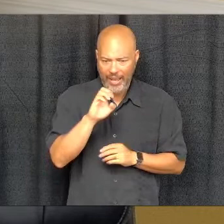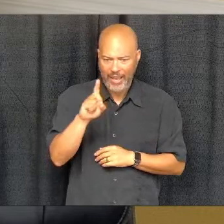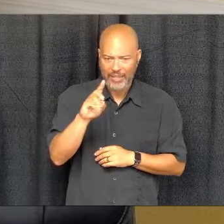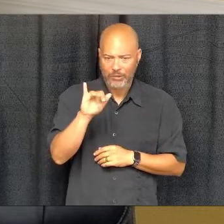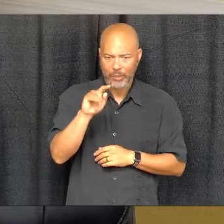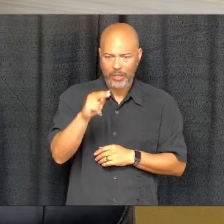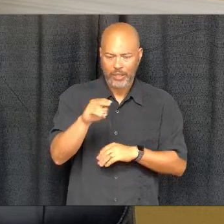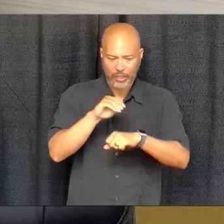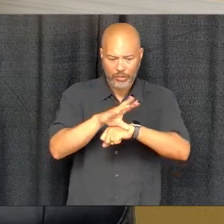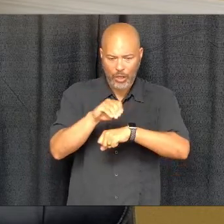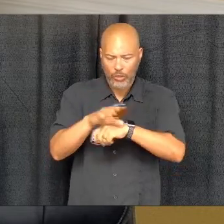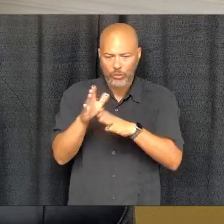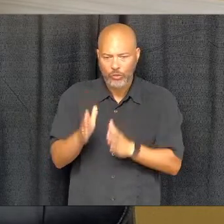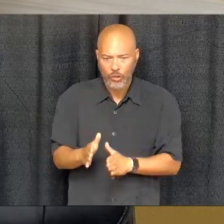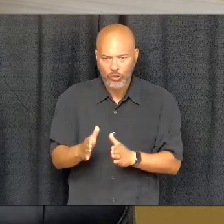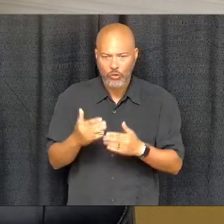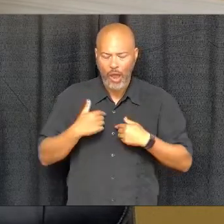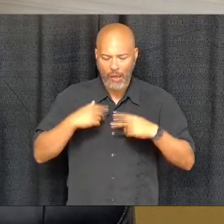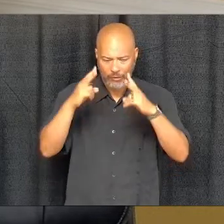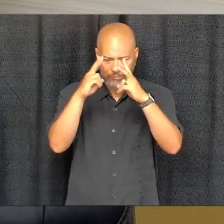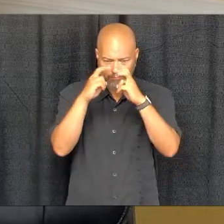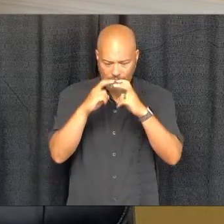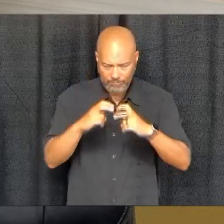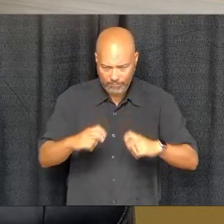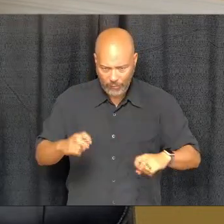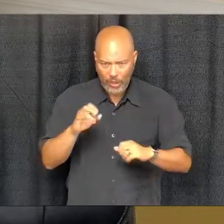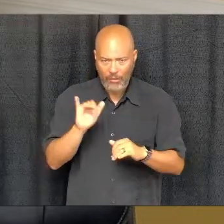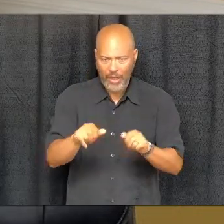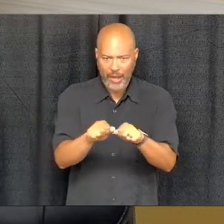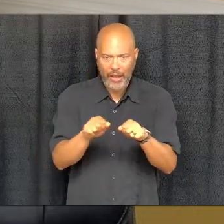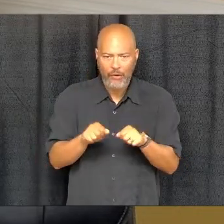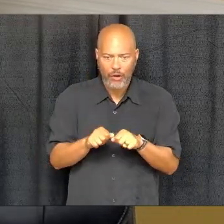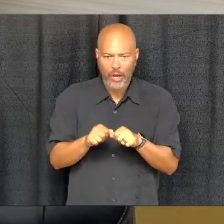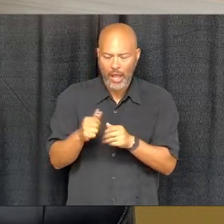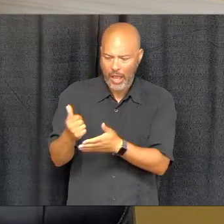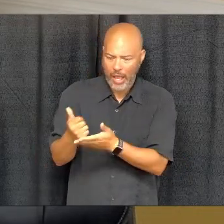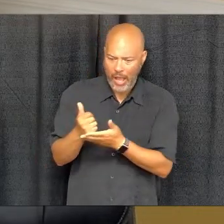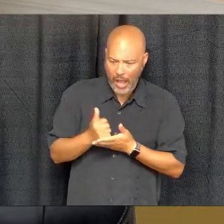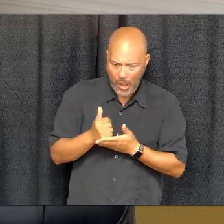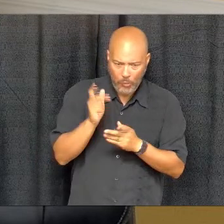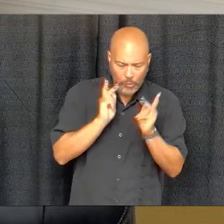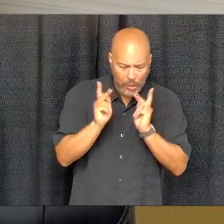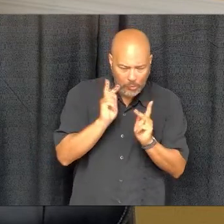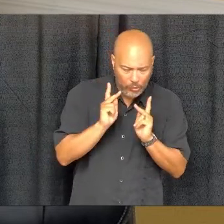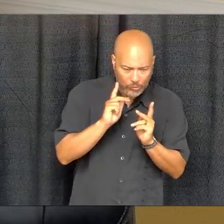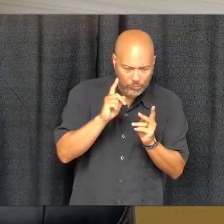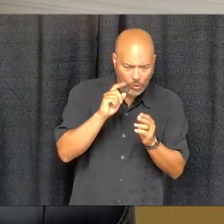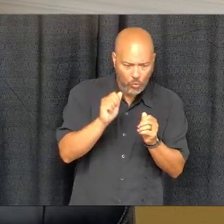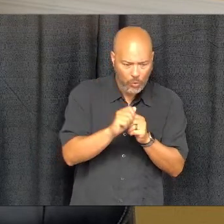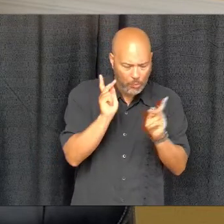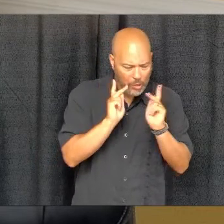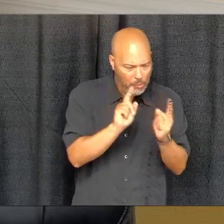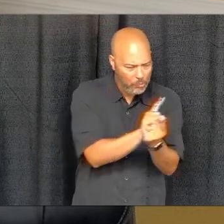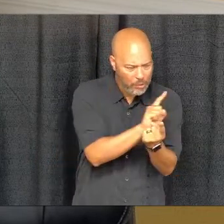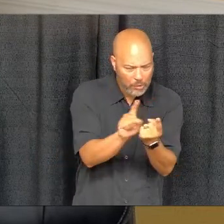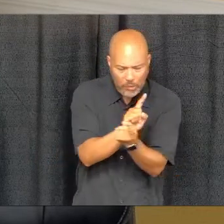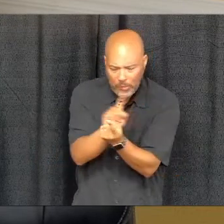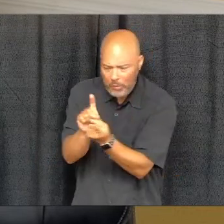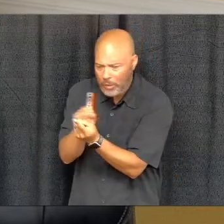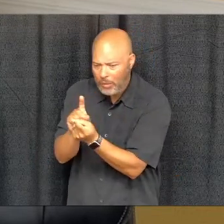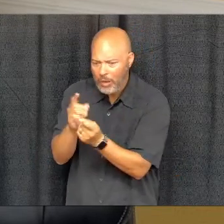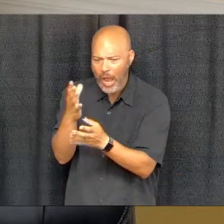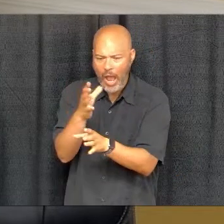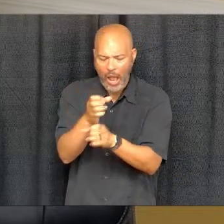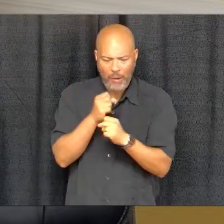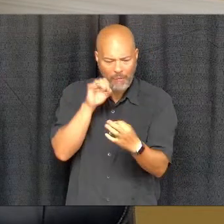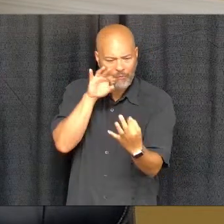Kentucky, who completed an analysis of the community, held meetings with the Red River residents, and received input from